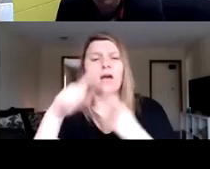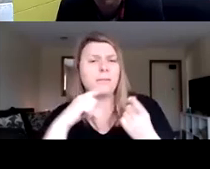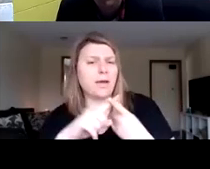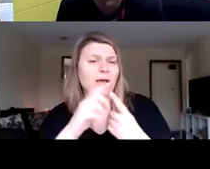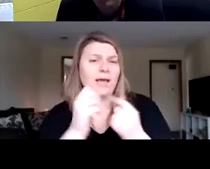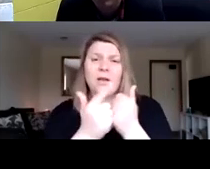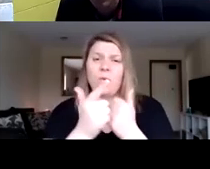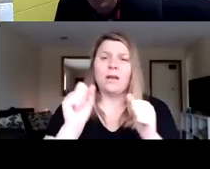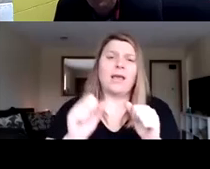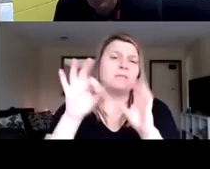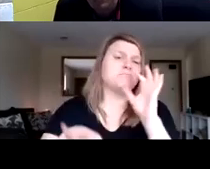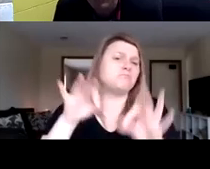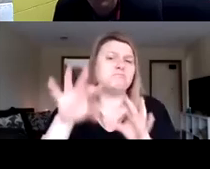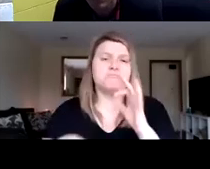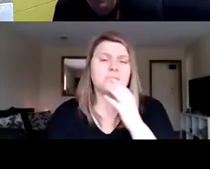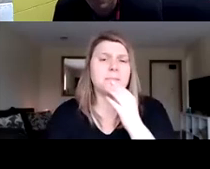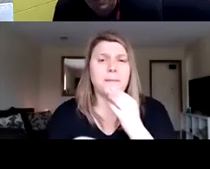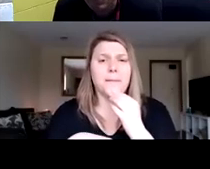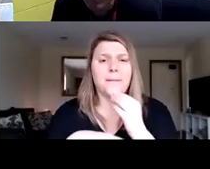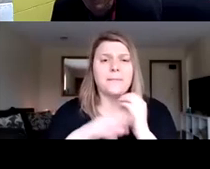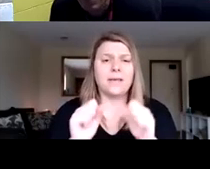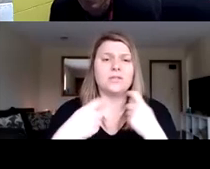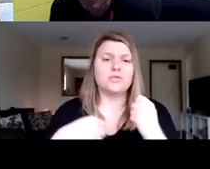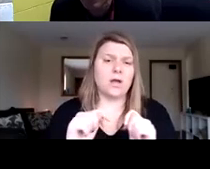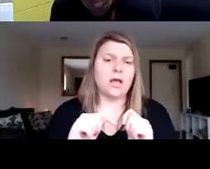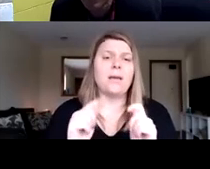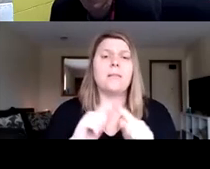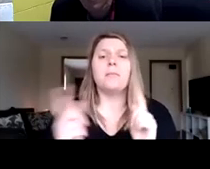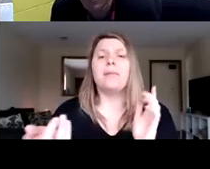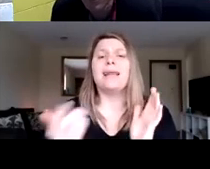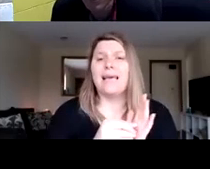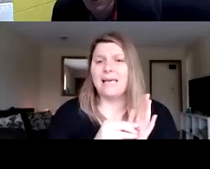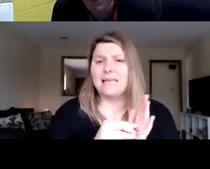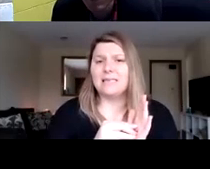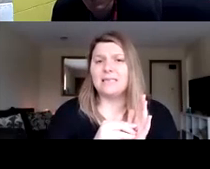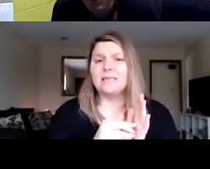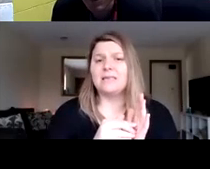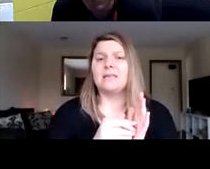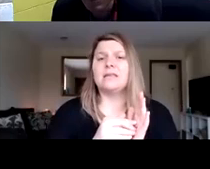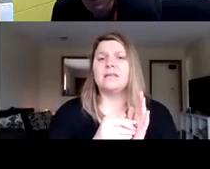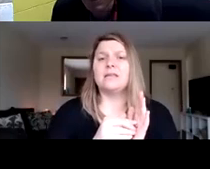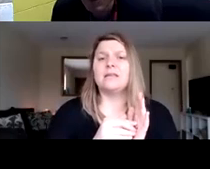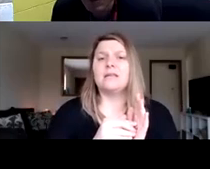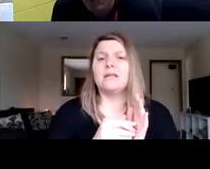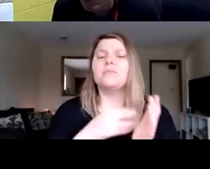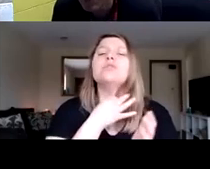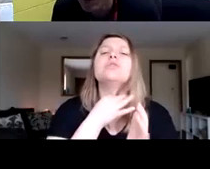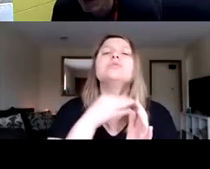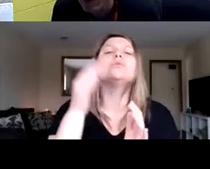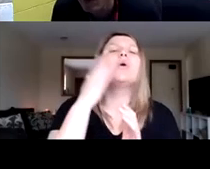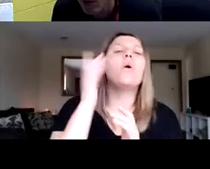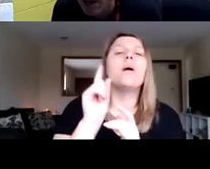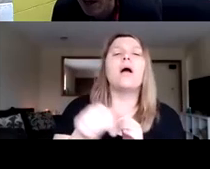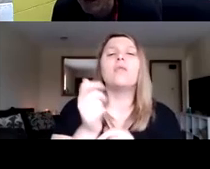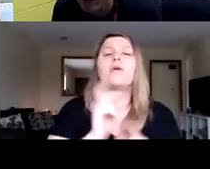kind of take a jump at these, but again, like, I'm just kind of curious to know where other people are